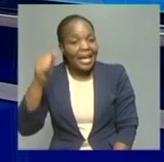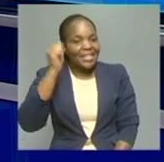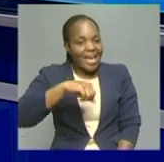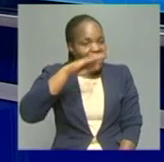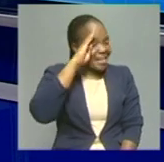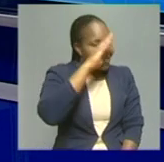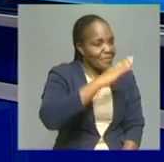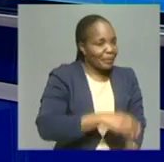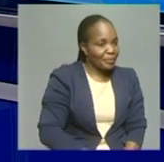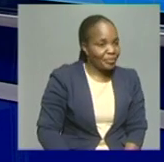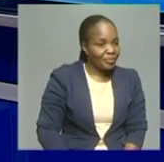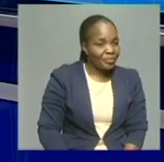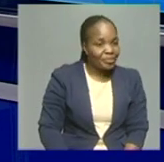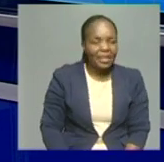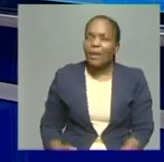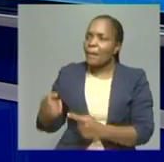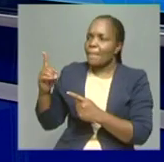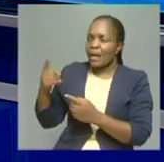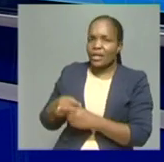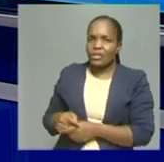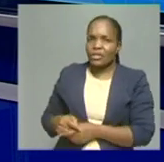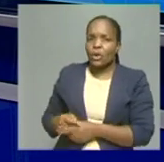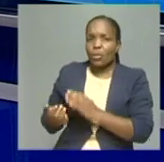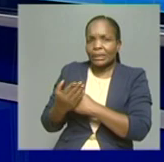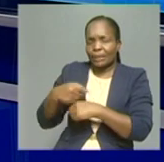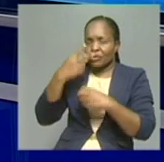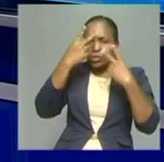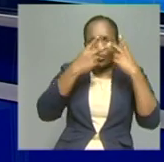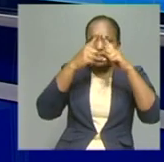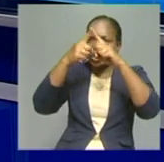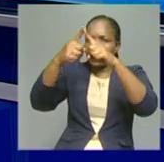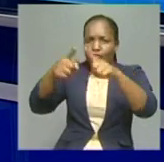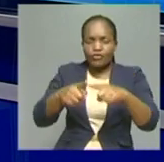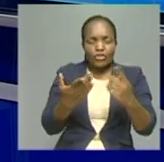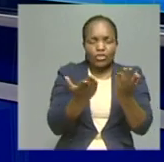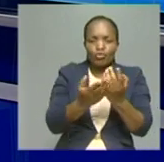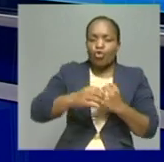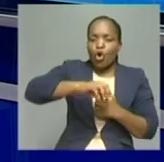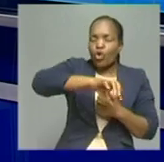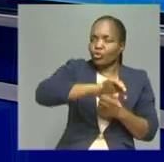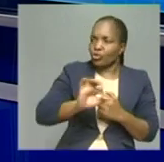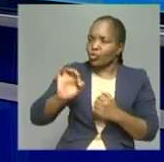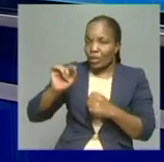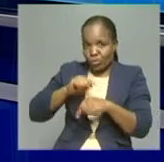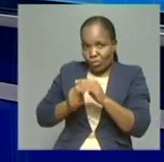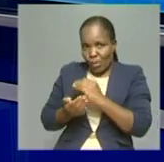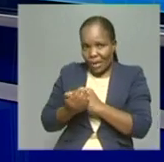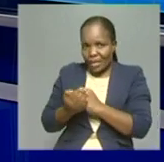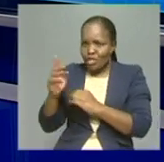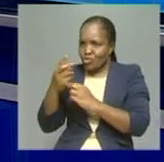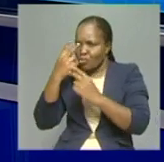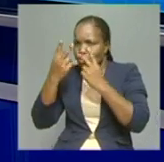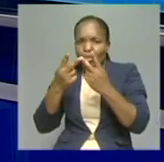afternoon. Well, Wilfred, which schools, you visited schools in your constituency this morning. So which ones did you